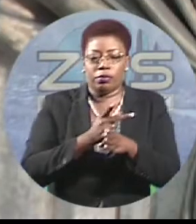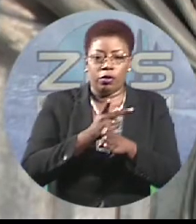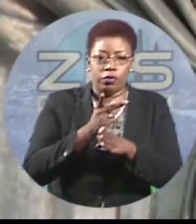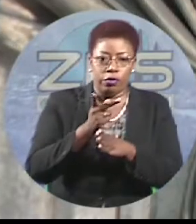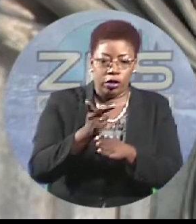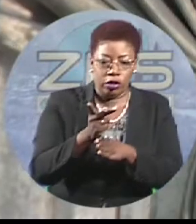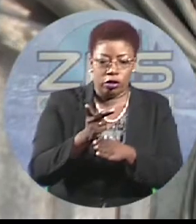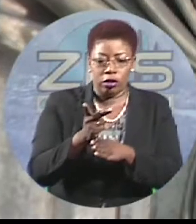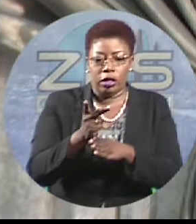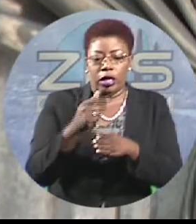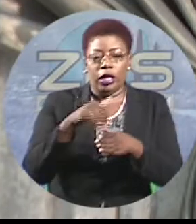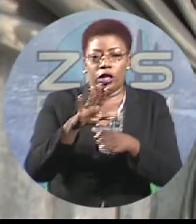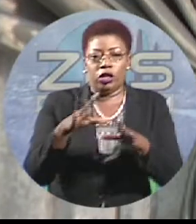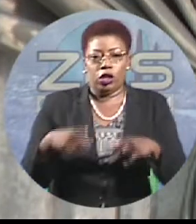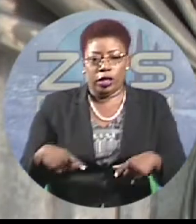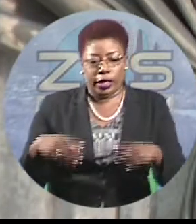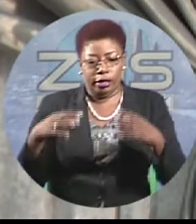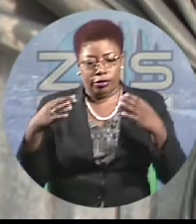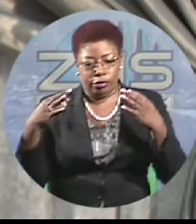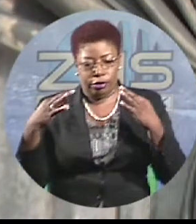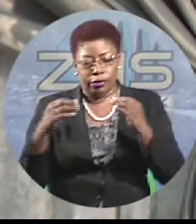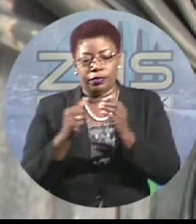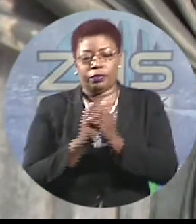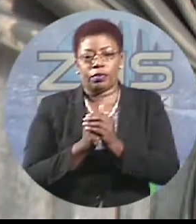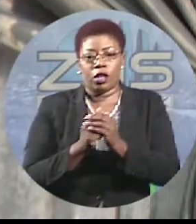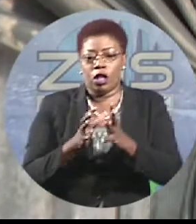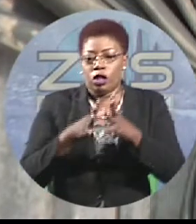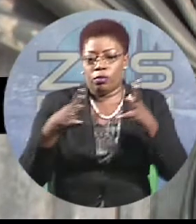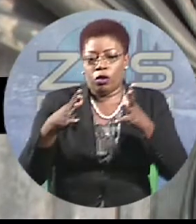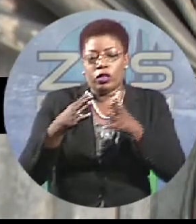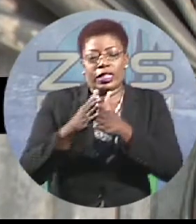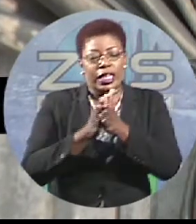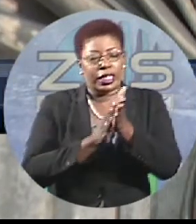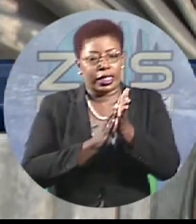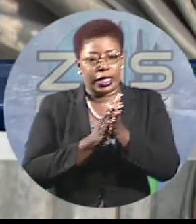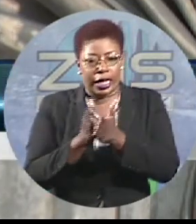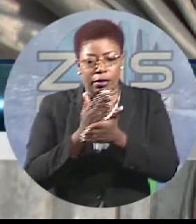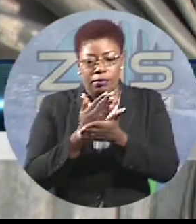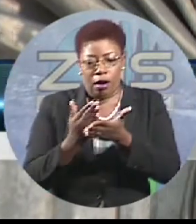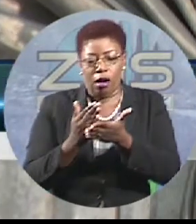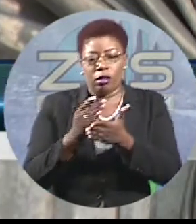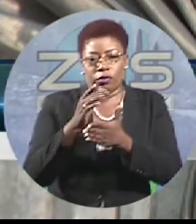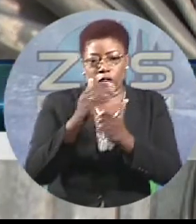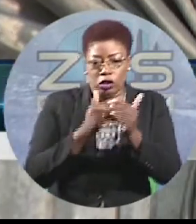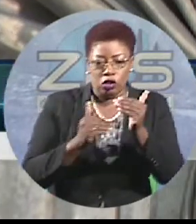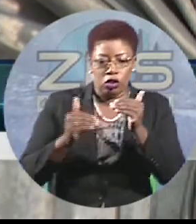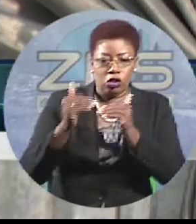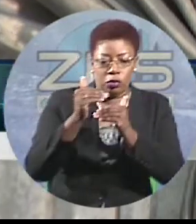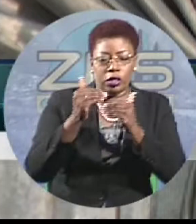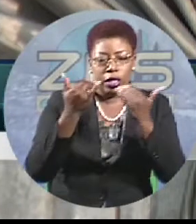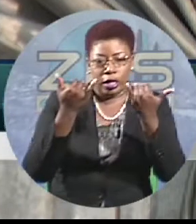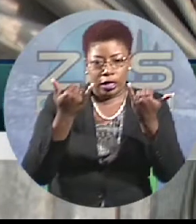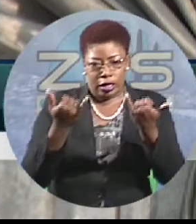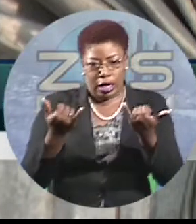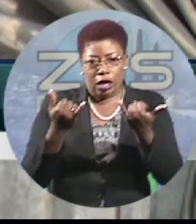sphere of your life, the most exciting aspect of your achievement as graduates